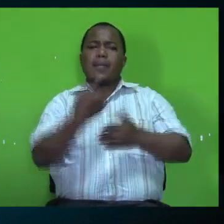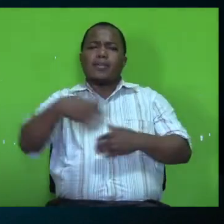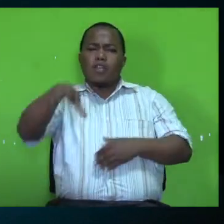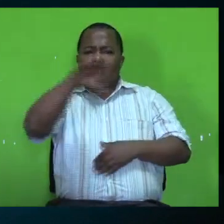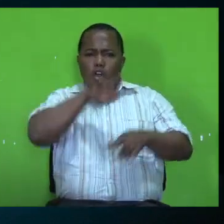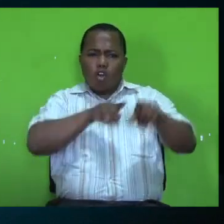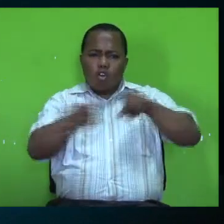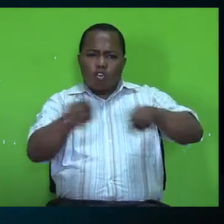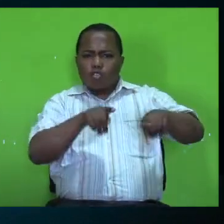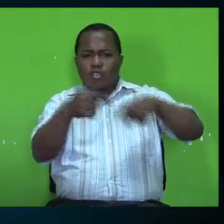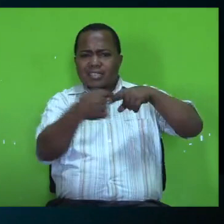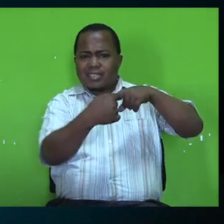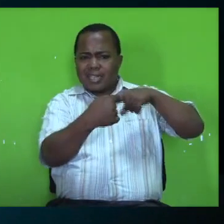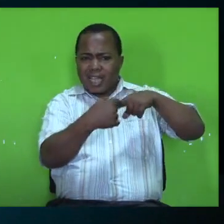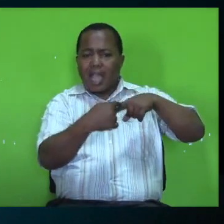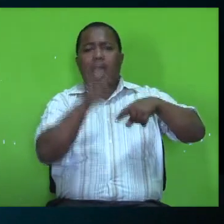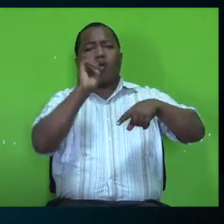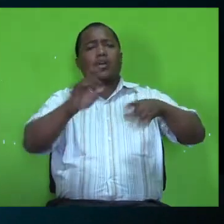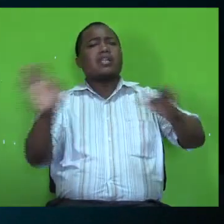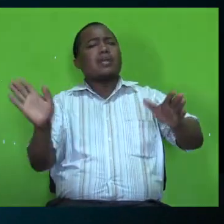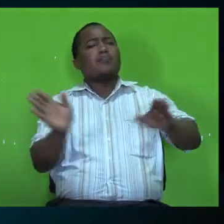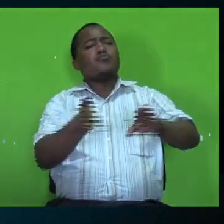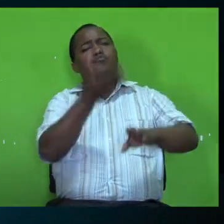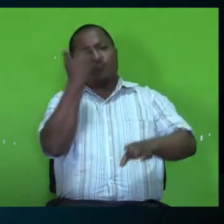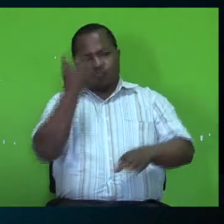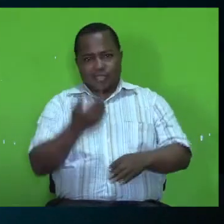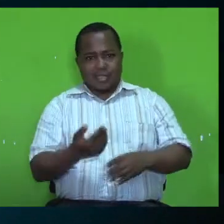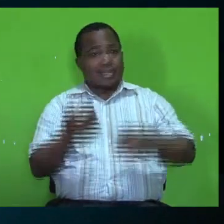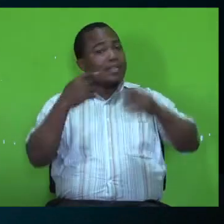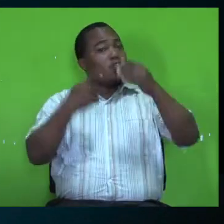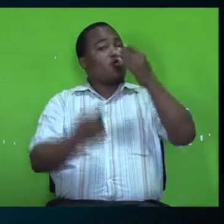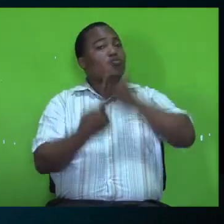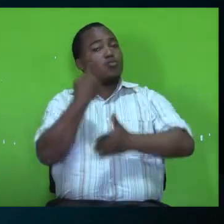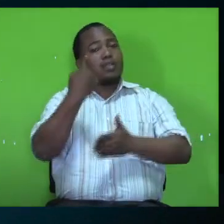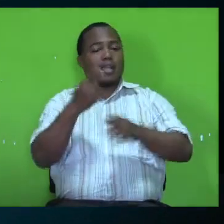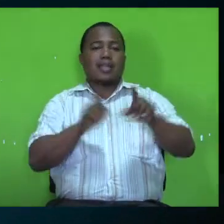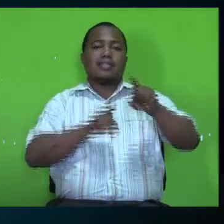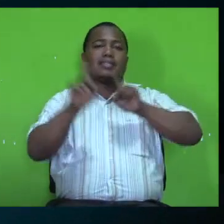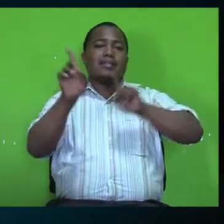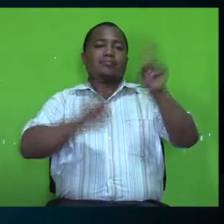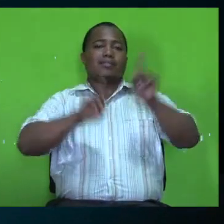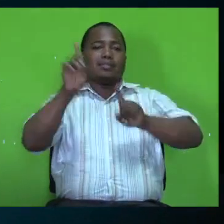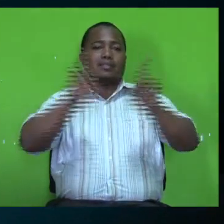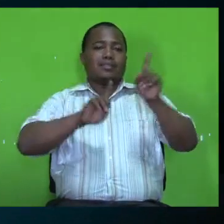root hairs will be removed from the plants?